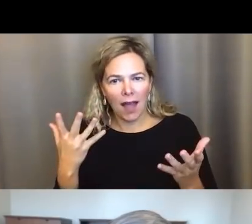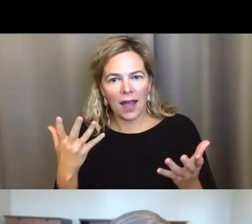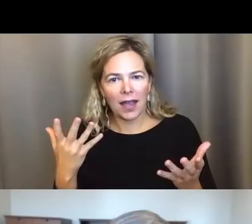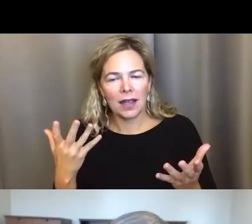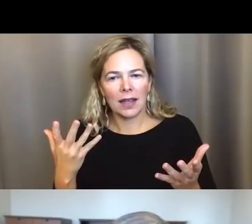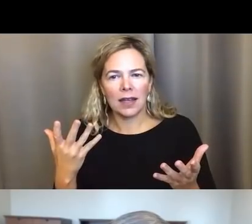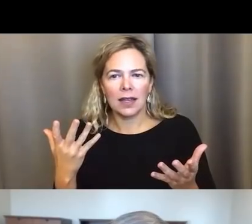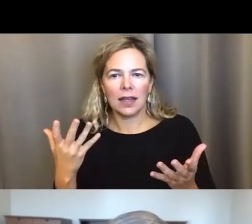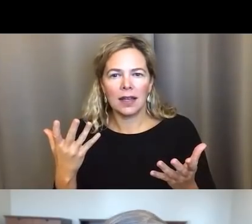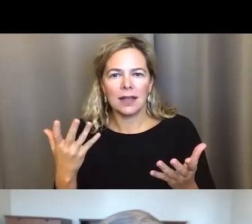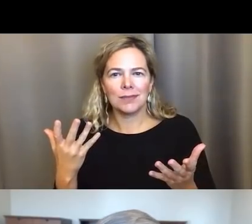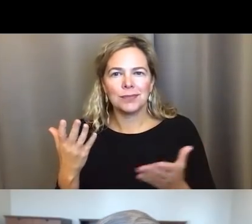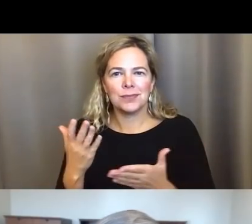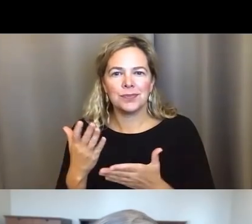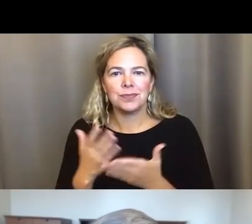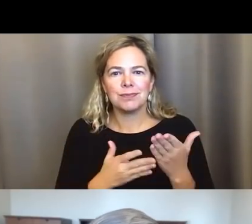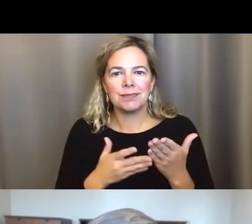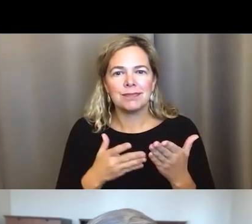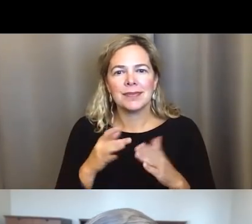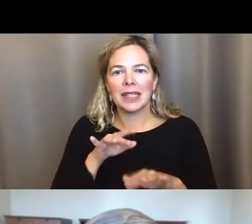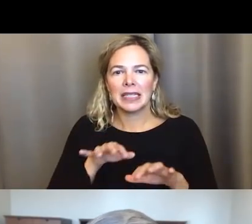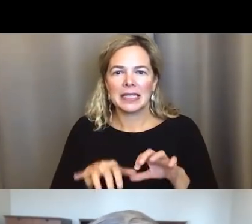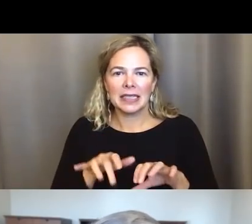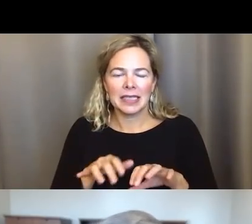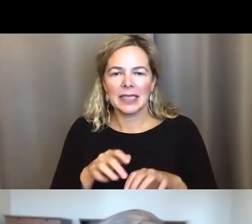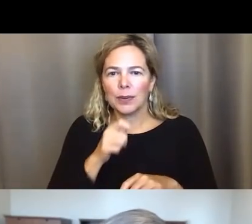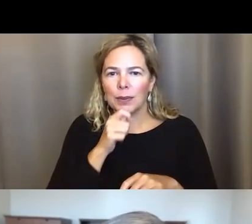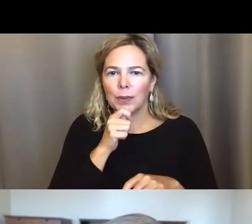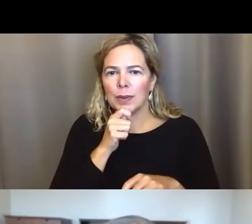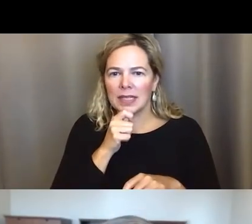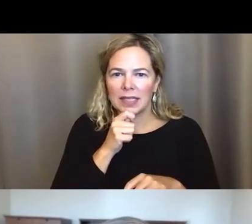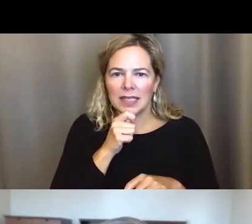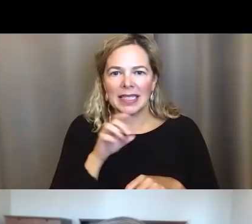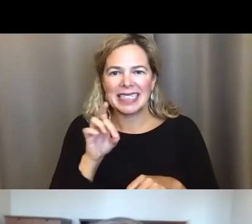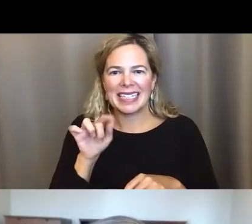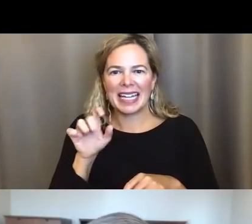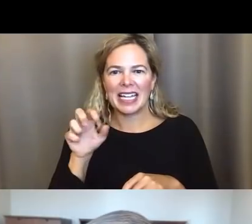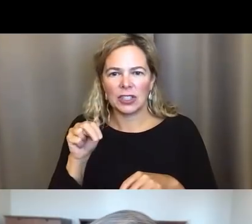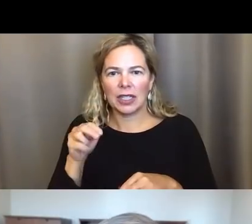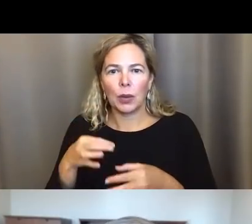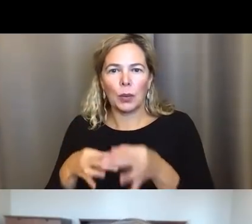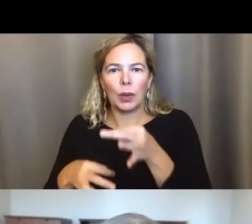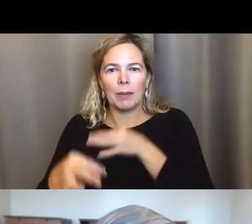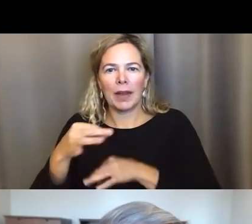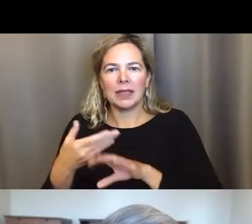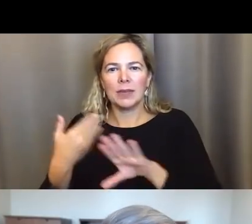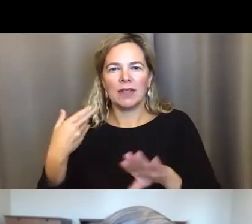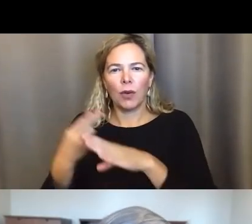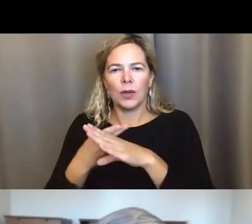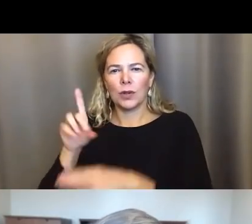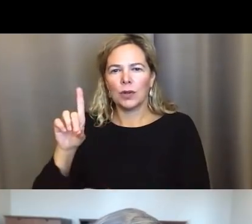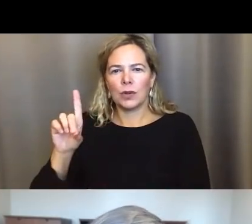basically partial dictation for everyone. It replaces Dragon. I've